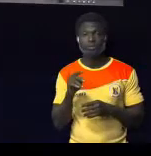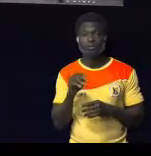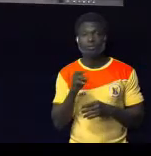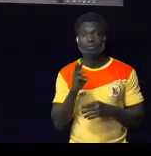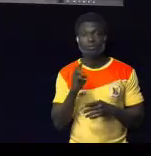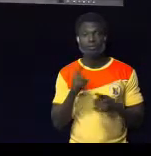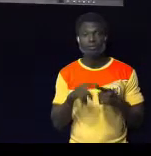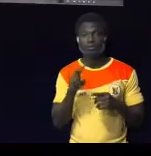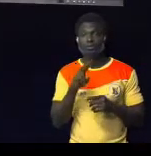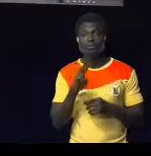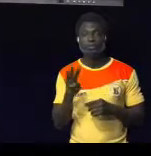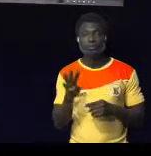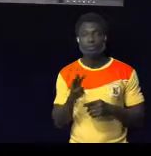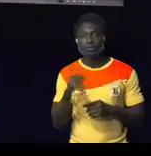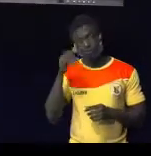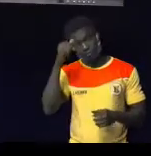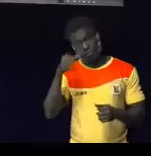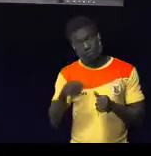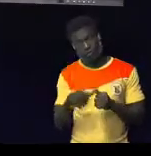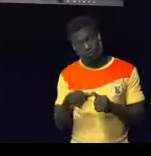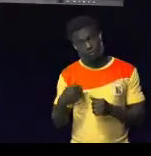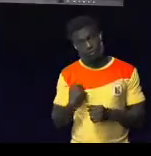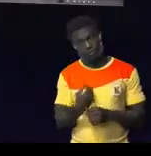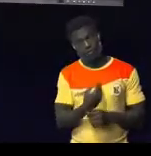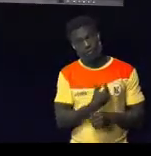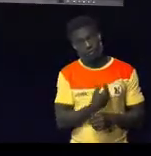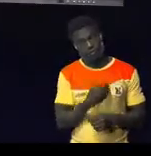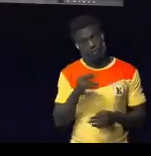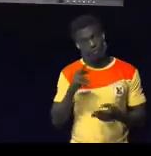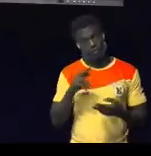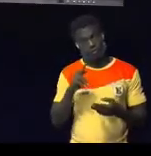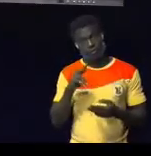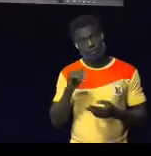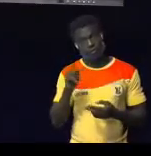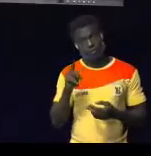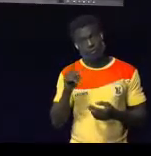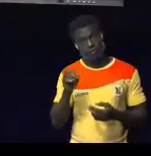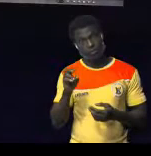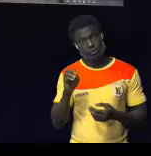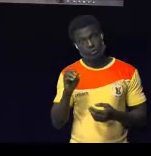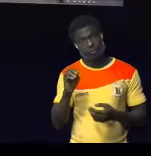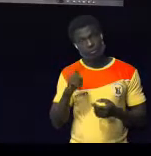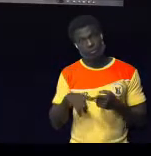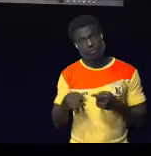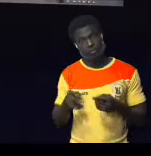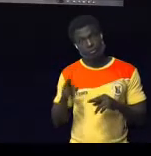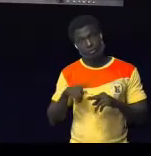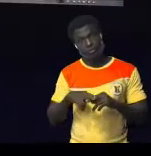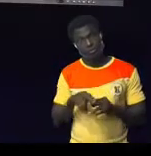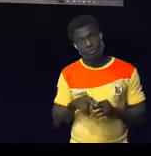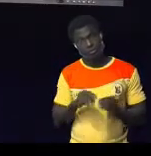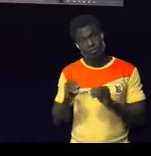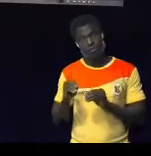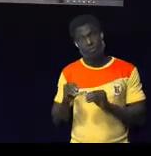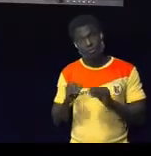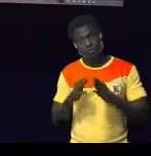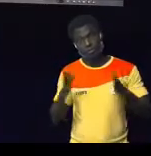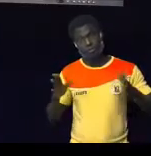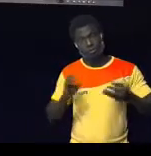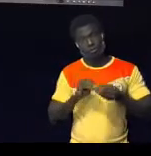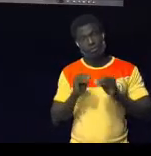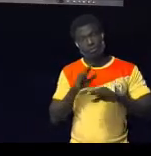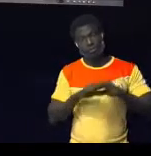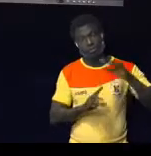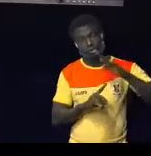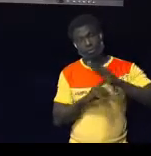will be increased in the ratio 6 to 24. And remember our ratio increase. To increase, we put the